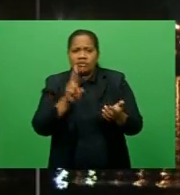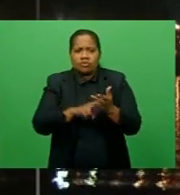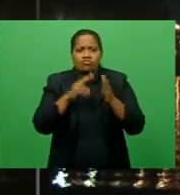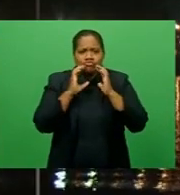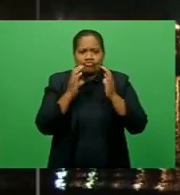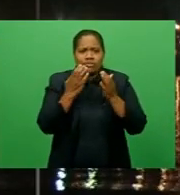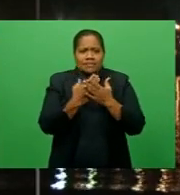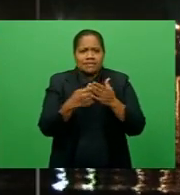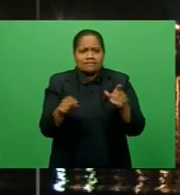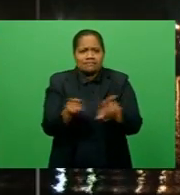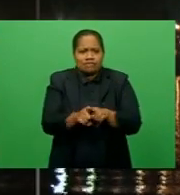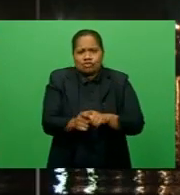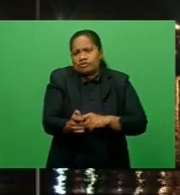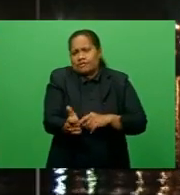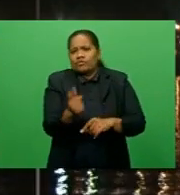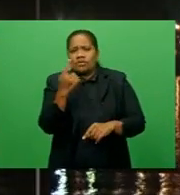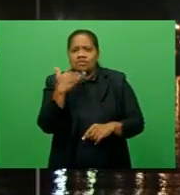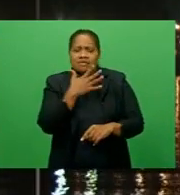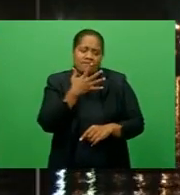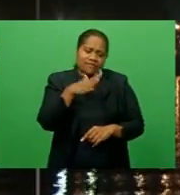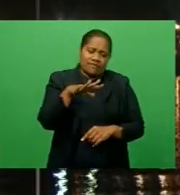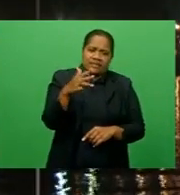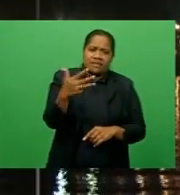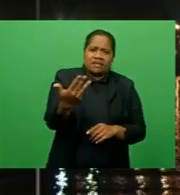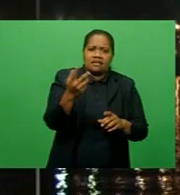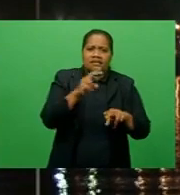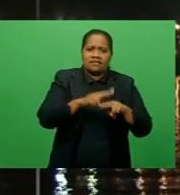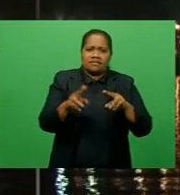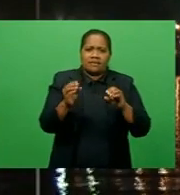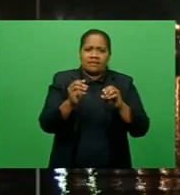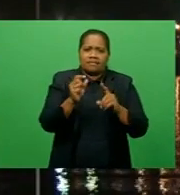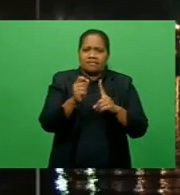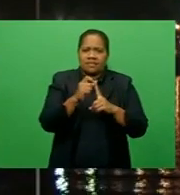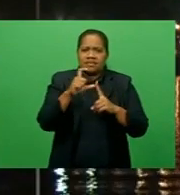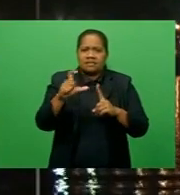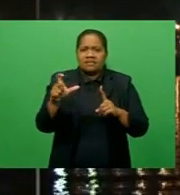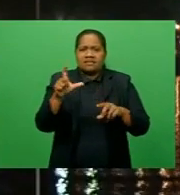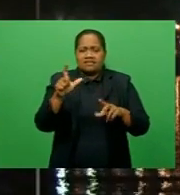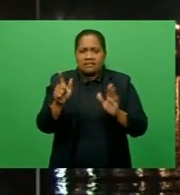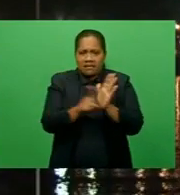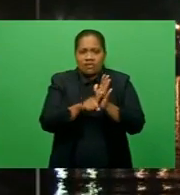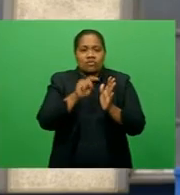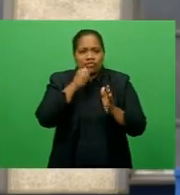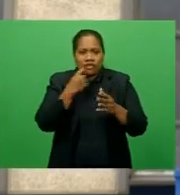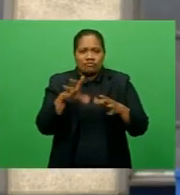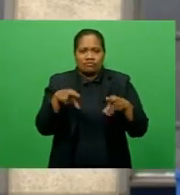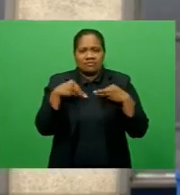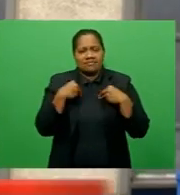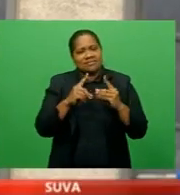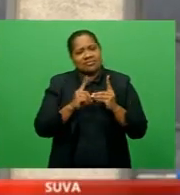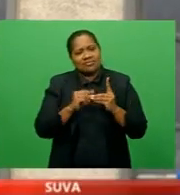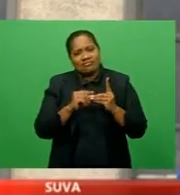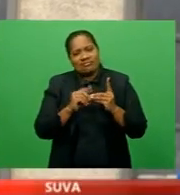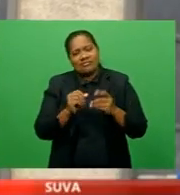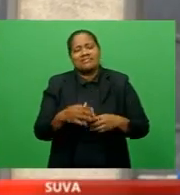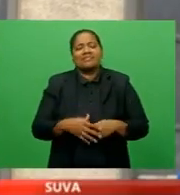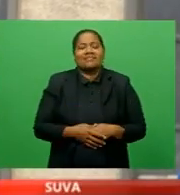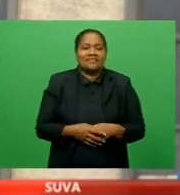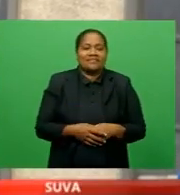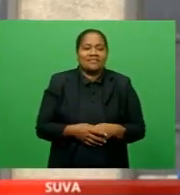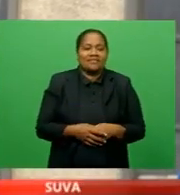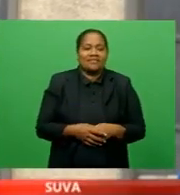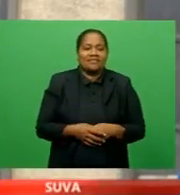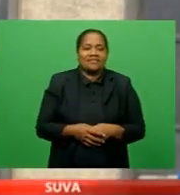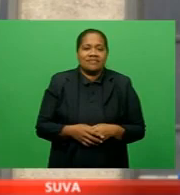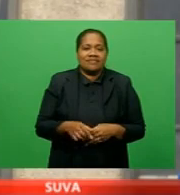came early for 159 FPCL employees who will receive their bonuses. The Ports Corporation recorded the